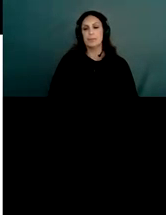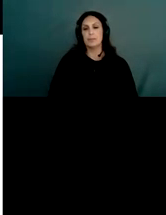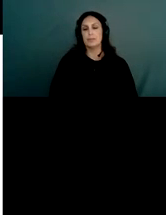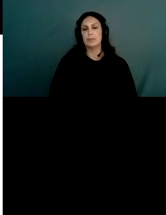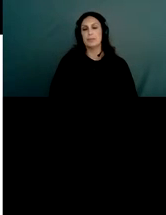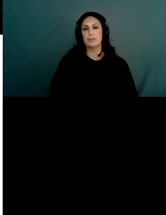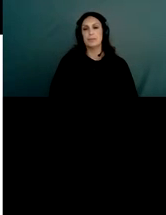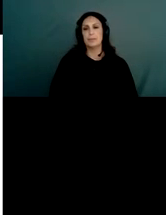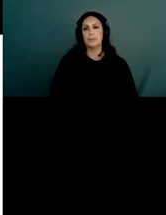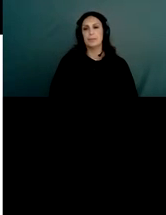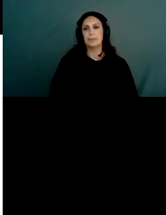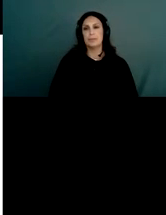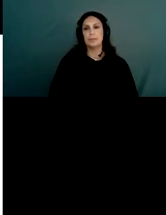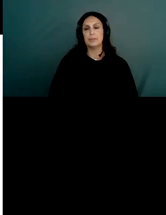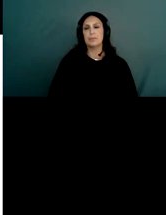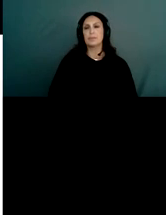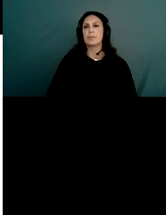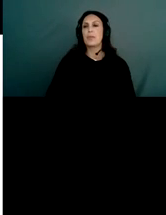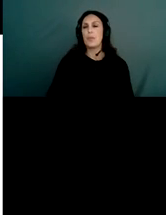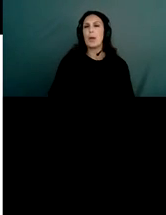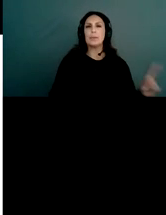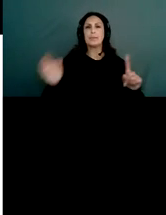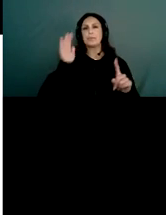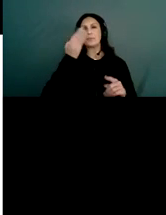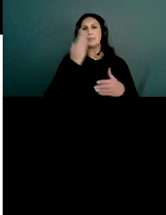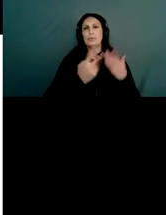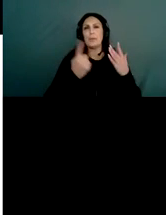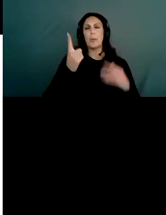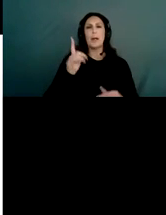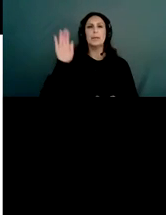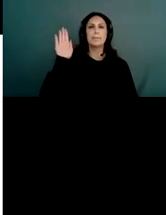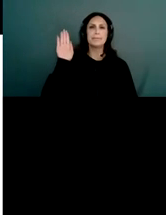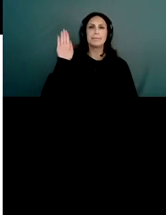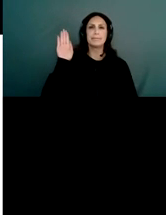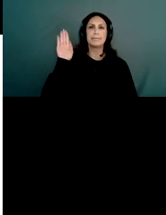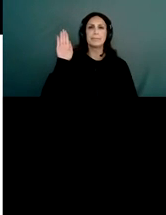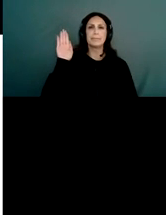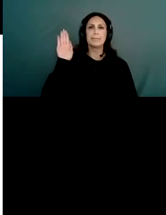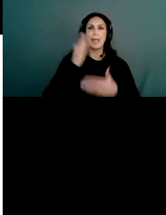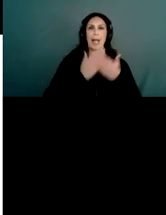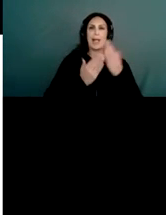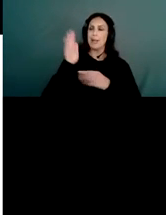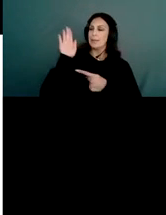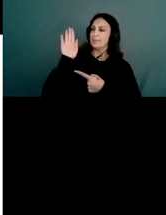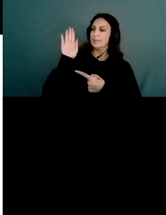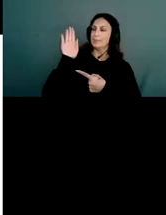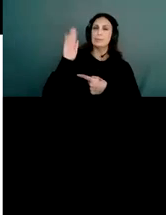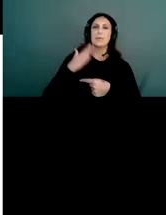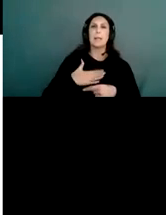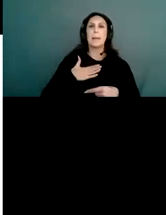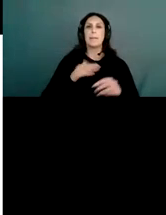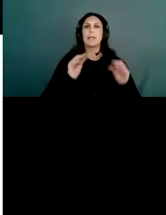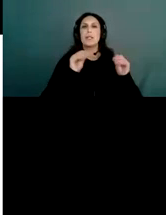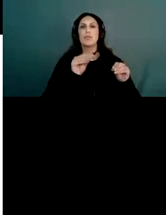We do have somebody with their hand raised in the attendees area. If you can just place your question in the question and answers box, that would be great and